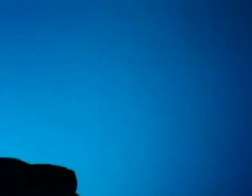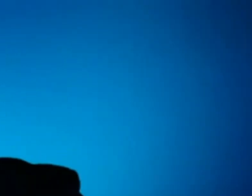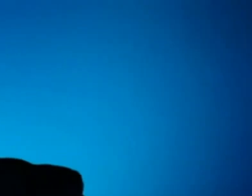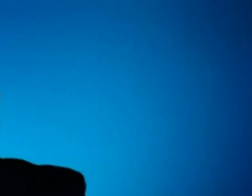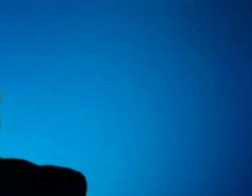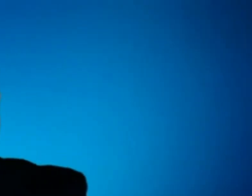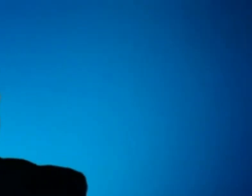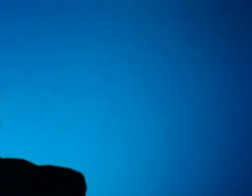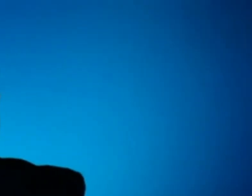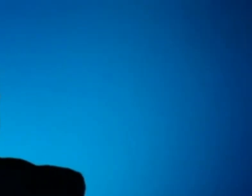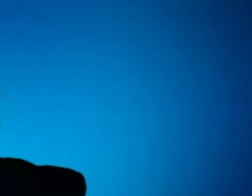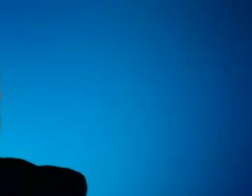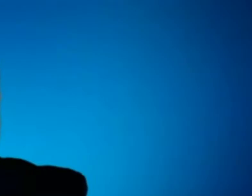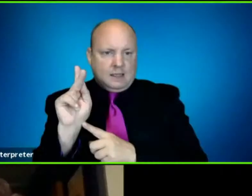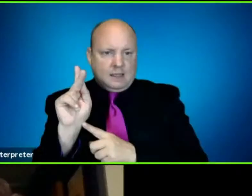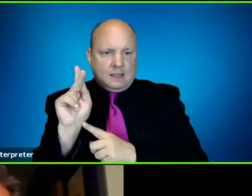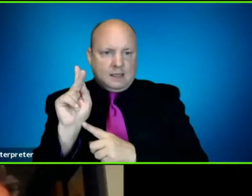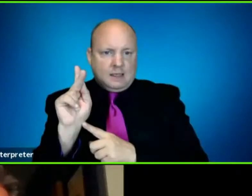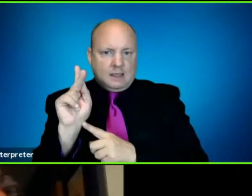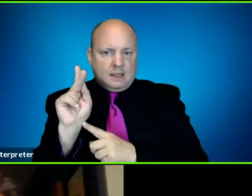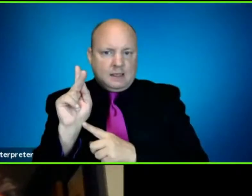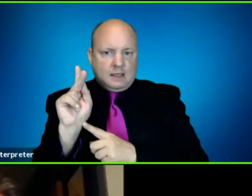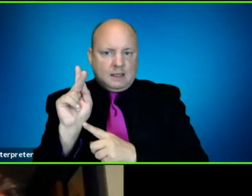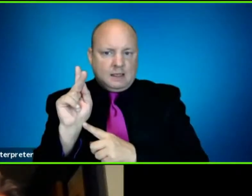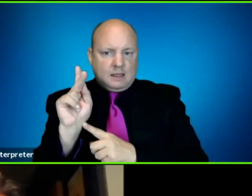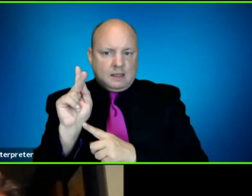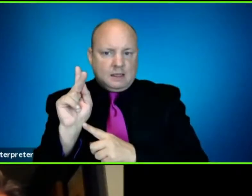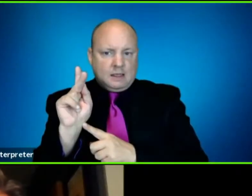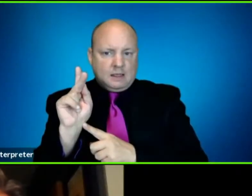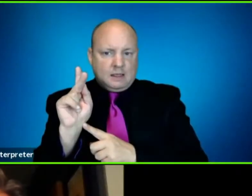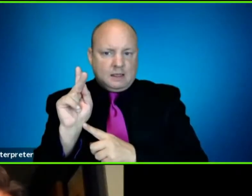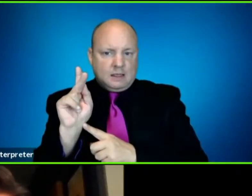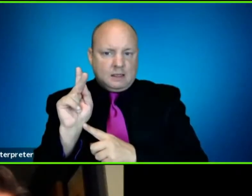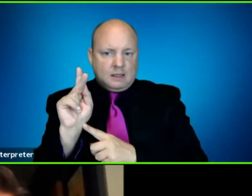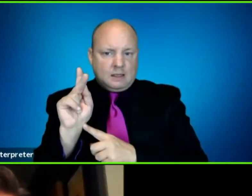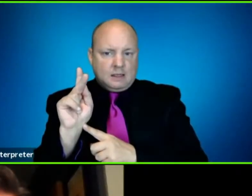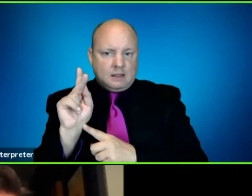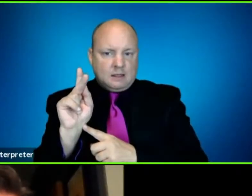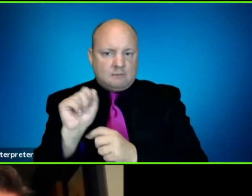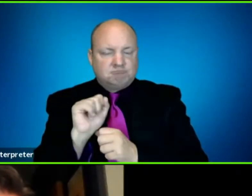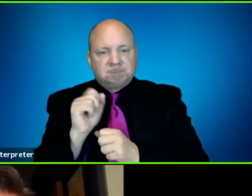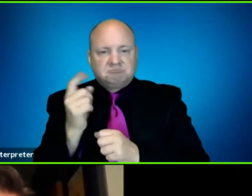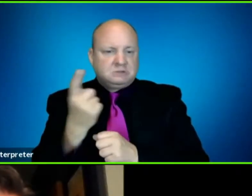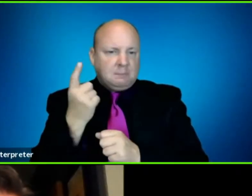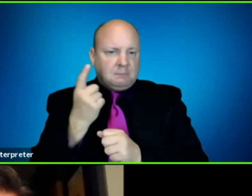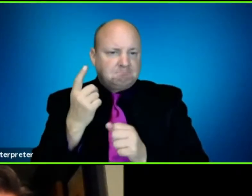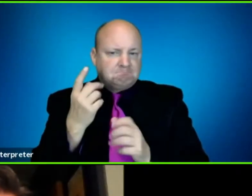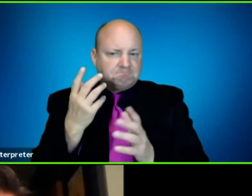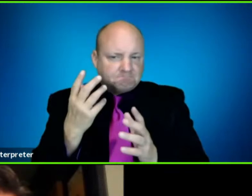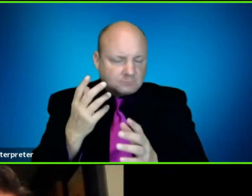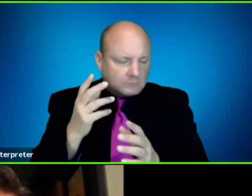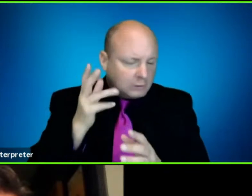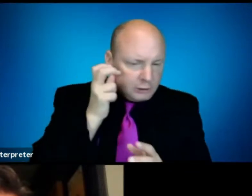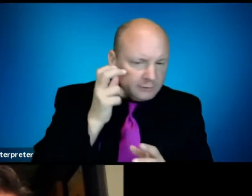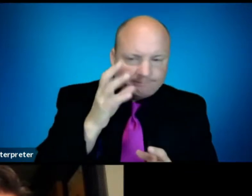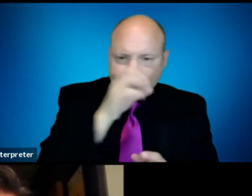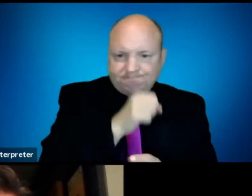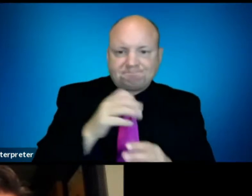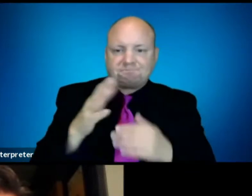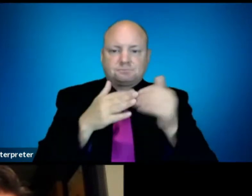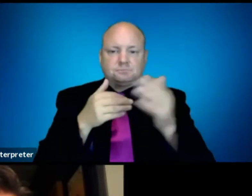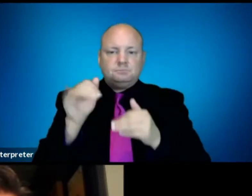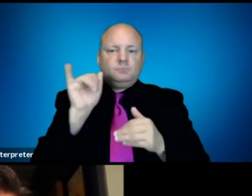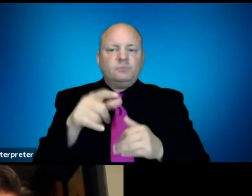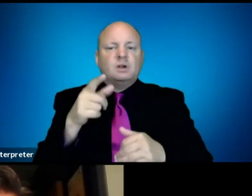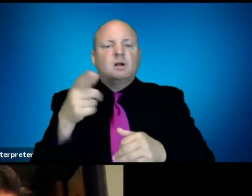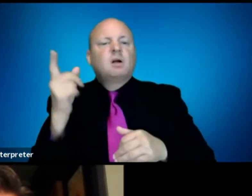Hey, Dr. Sidelinger, with all the efforts in place right now, social distancing, vaccinating, are they still